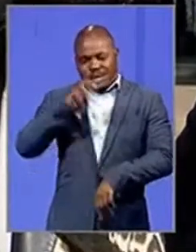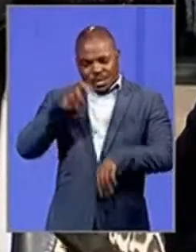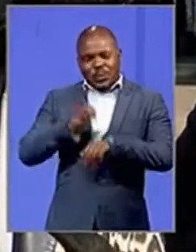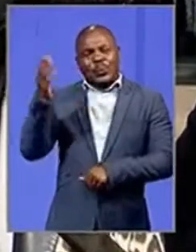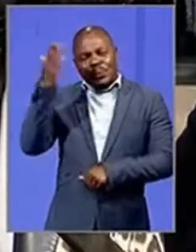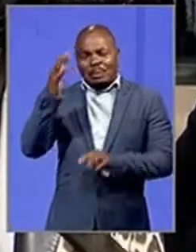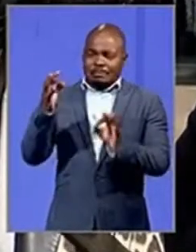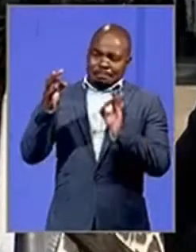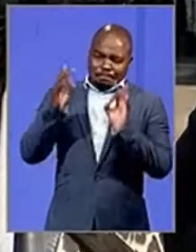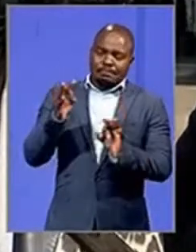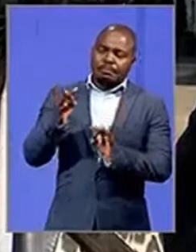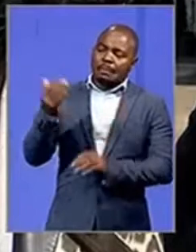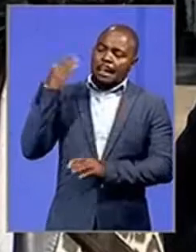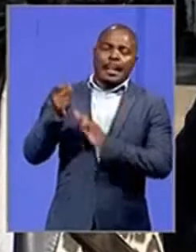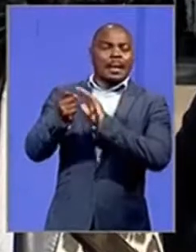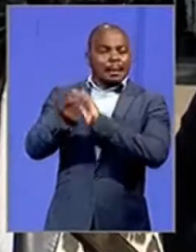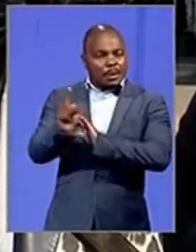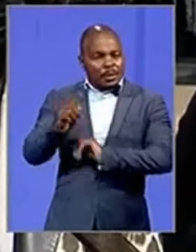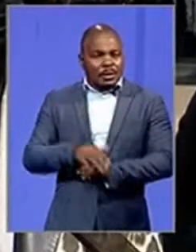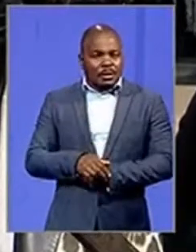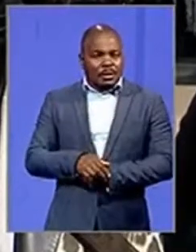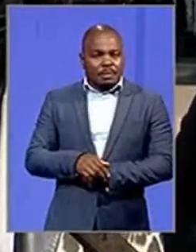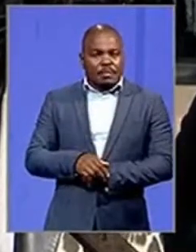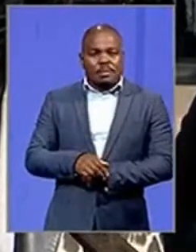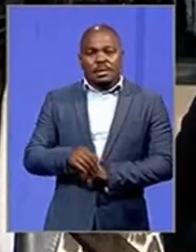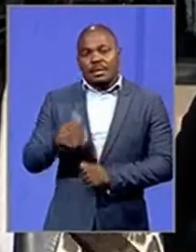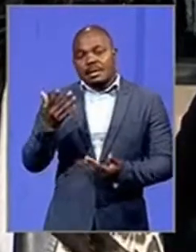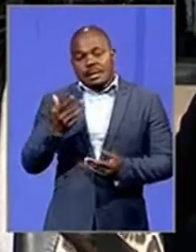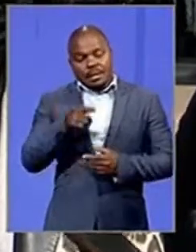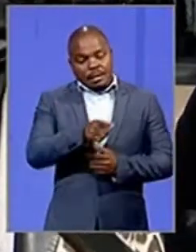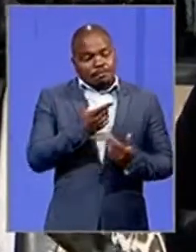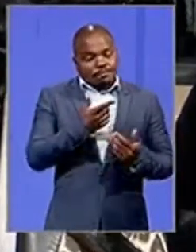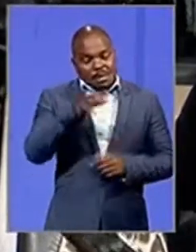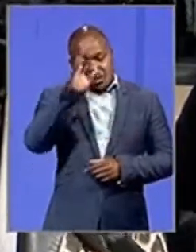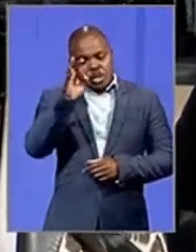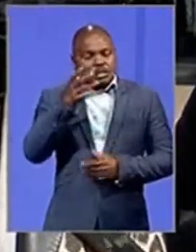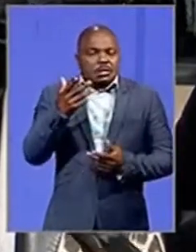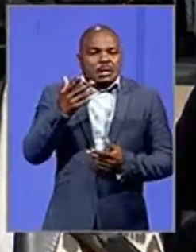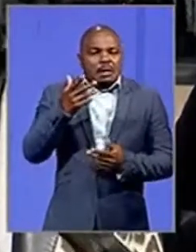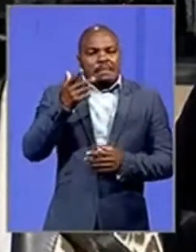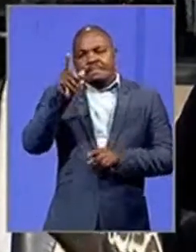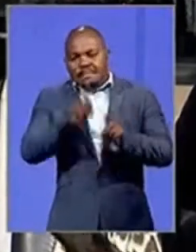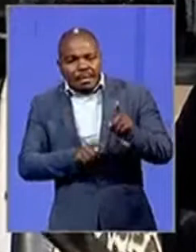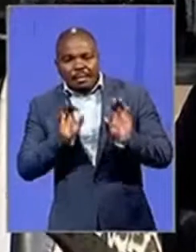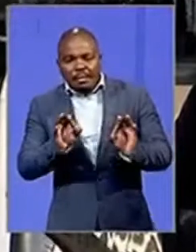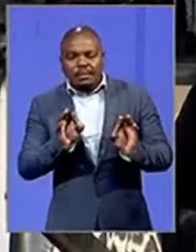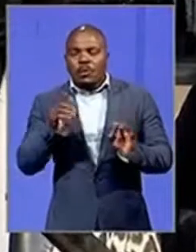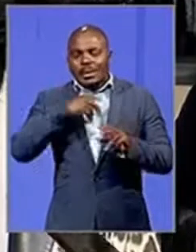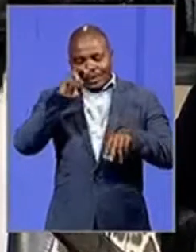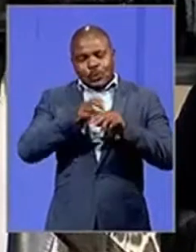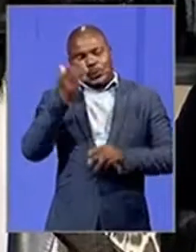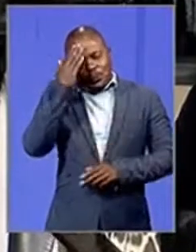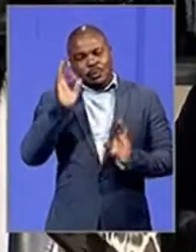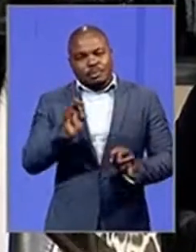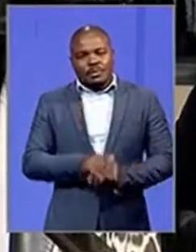exactly what happened, where there were certain lapses in the responses that were supposed to be there, and also we don't want